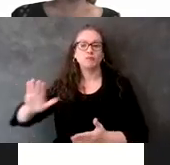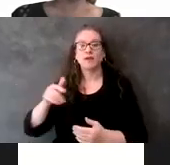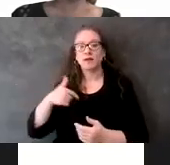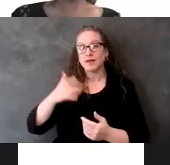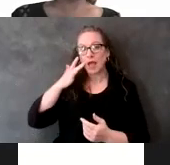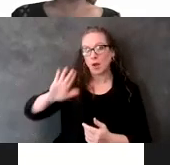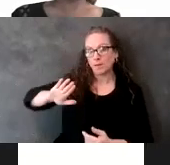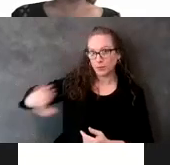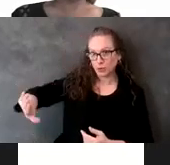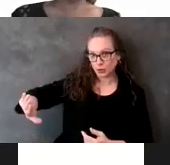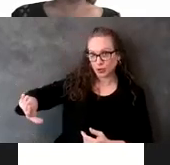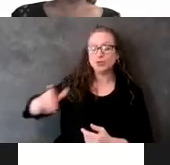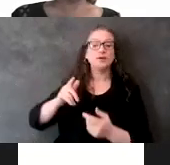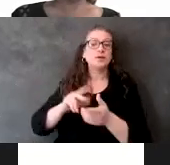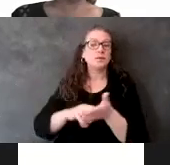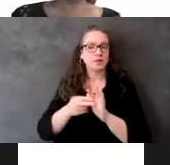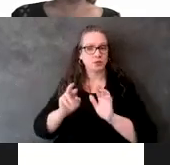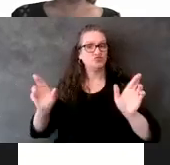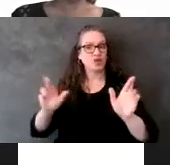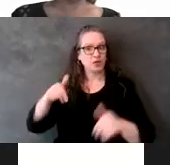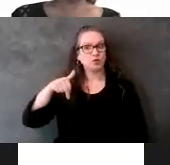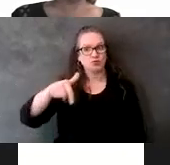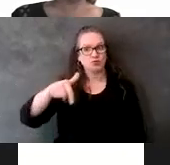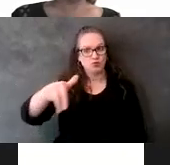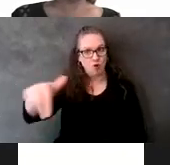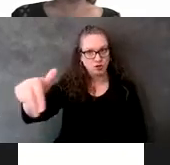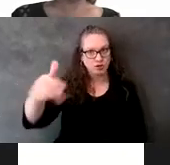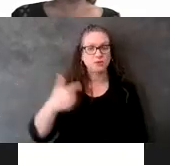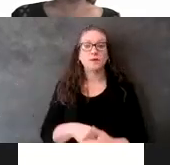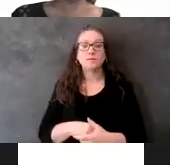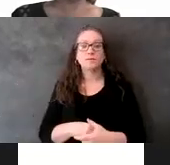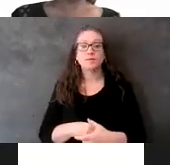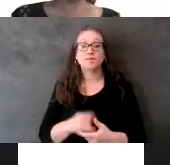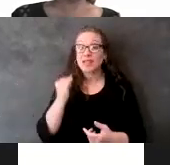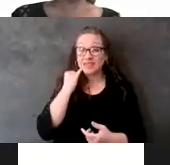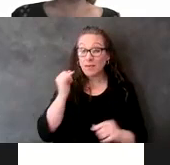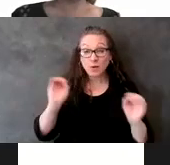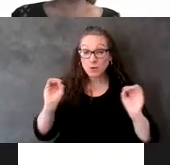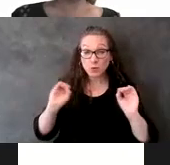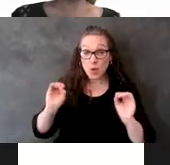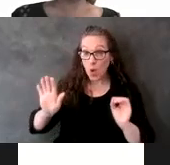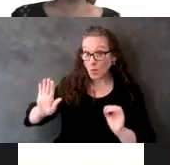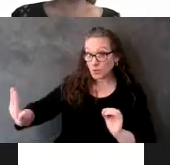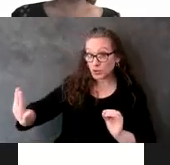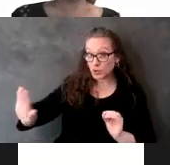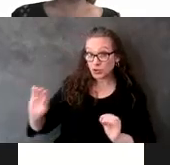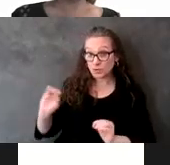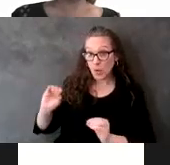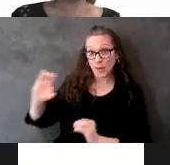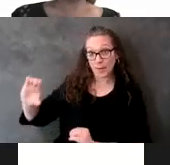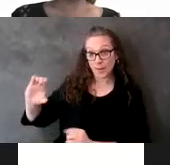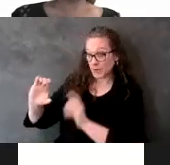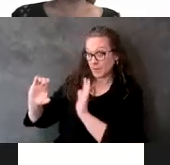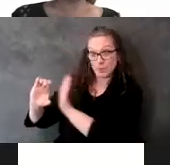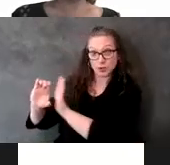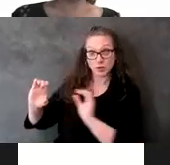so that they can cross the street. If there isn't a signal, traffic signal at this intersection, they wait and